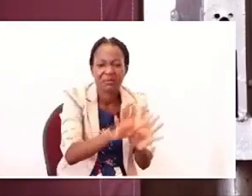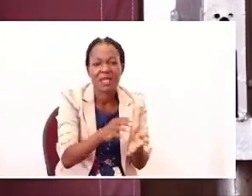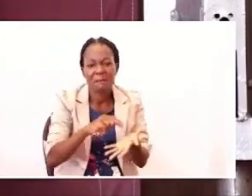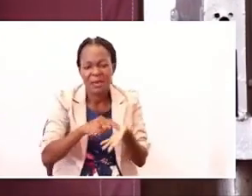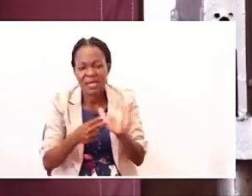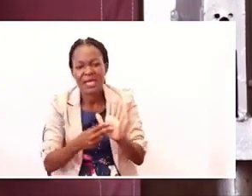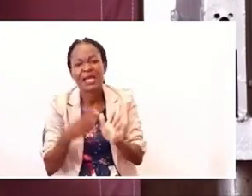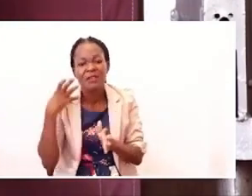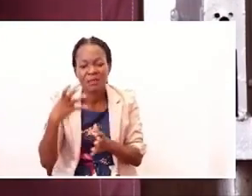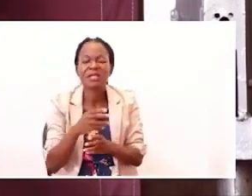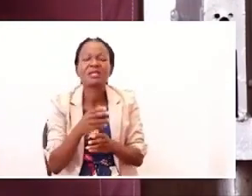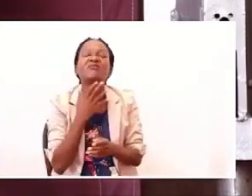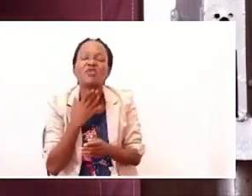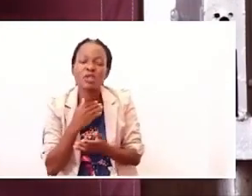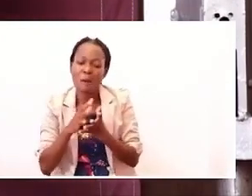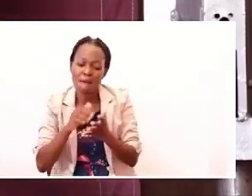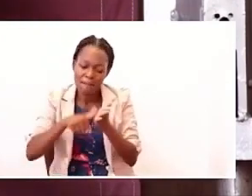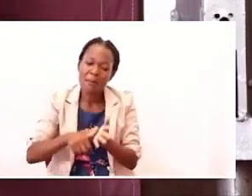governments to borrow.